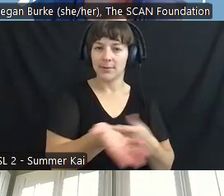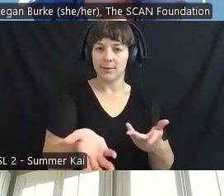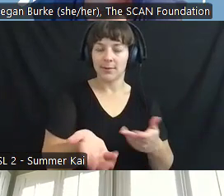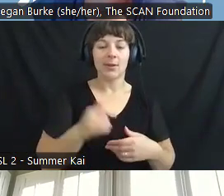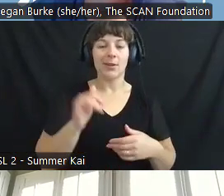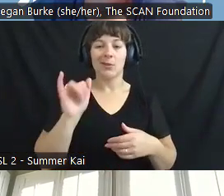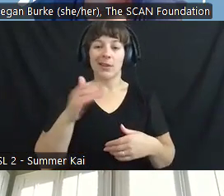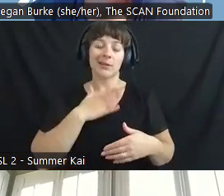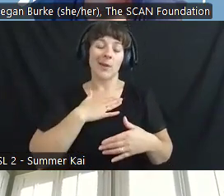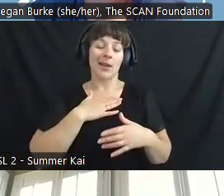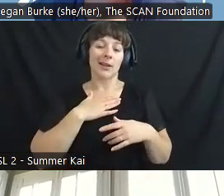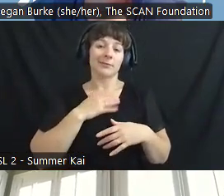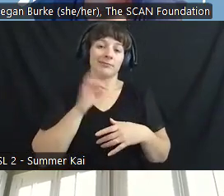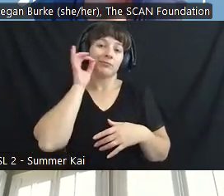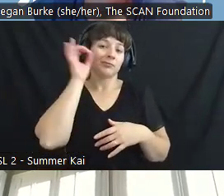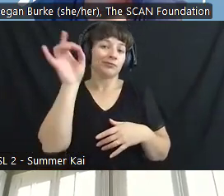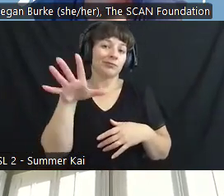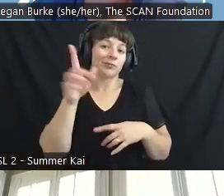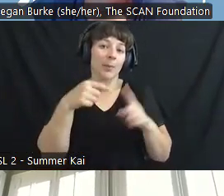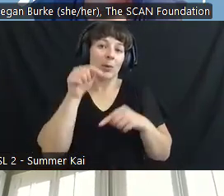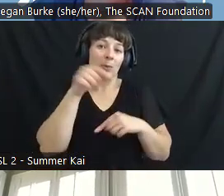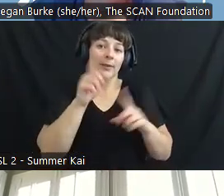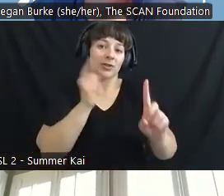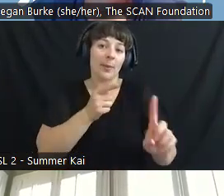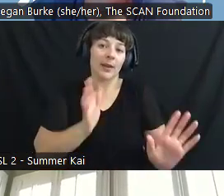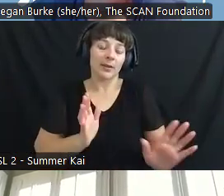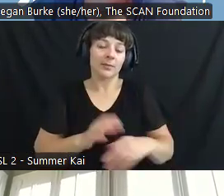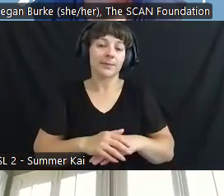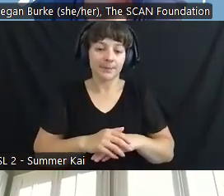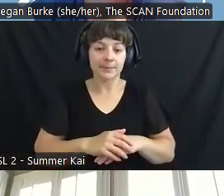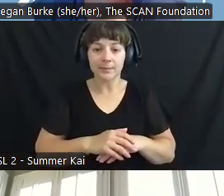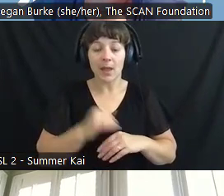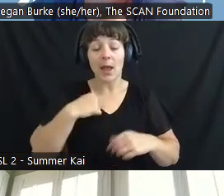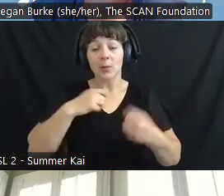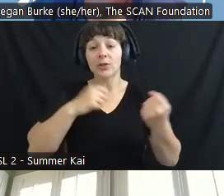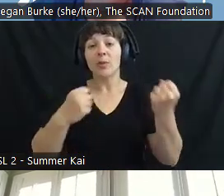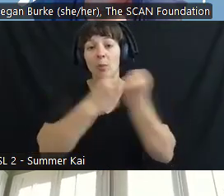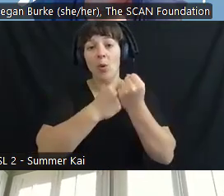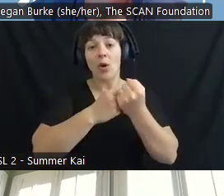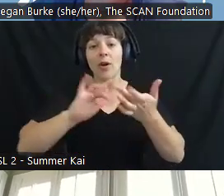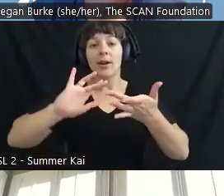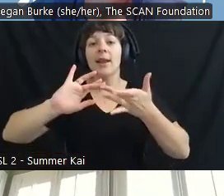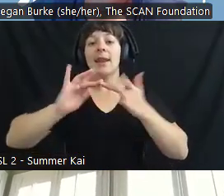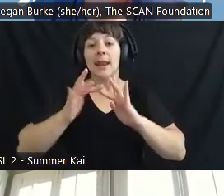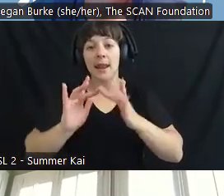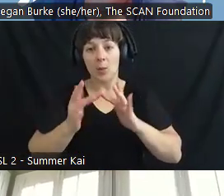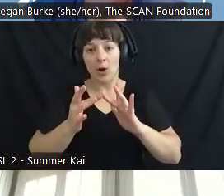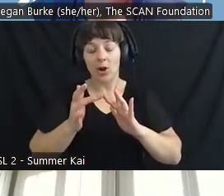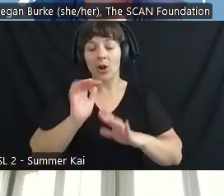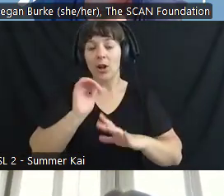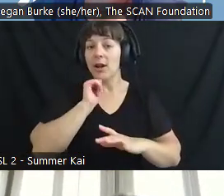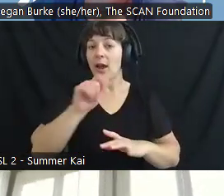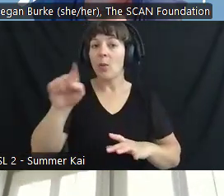I have to say regarding this. And I really would support that the networks are not only